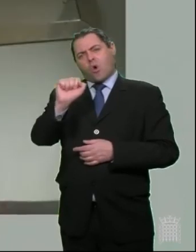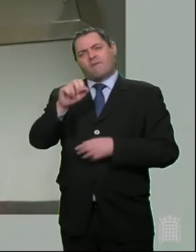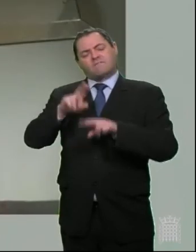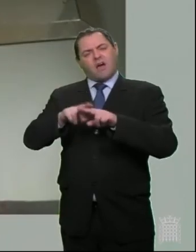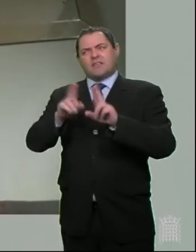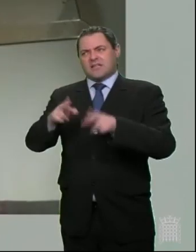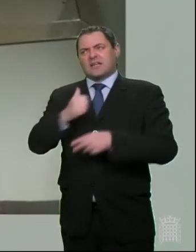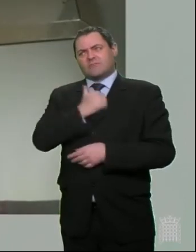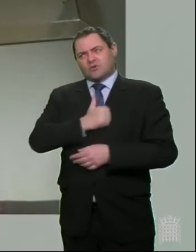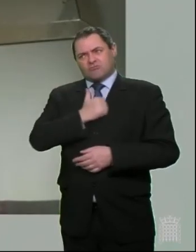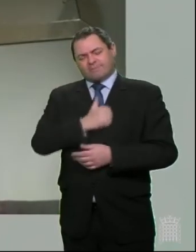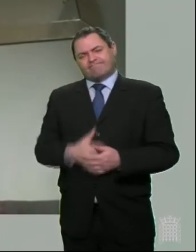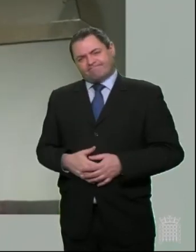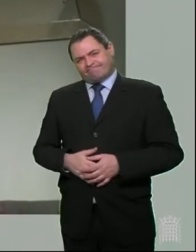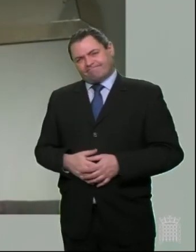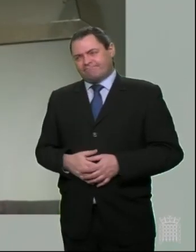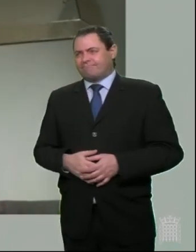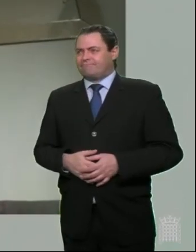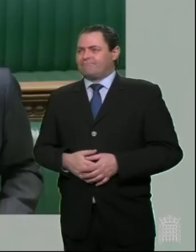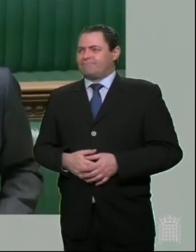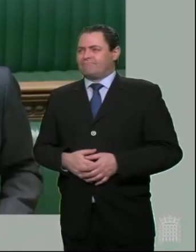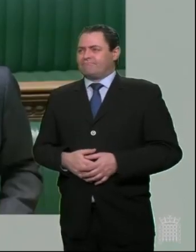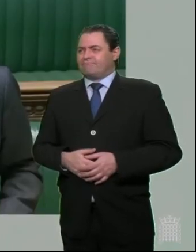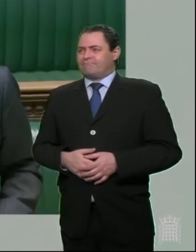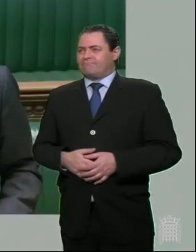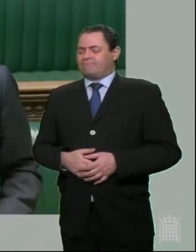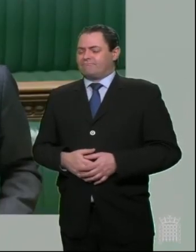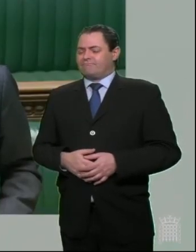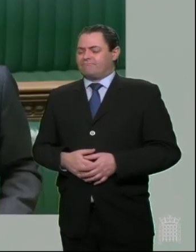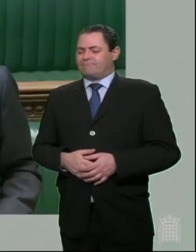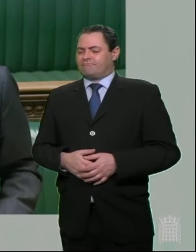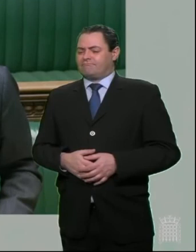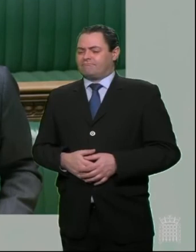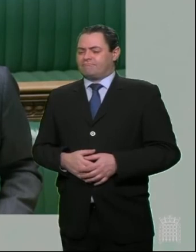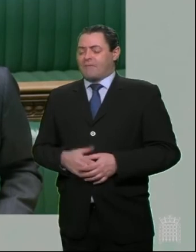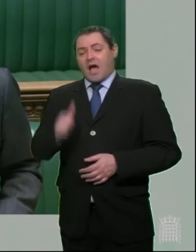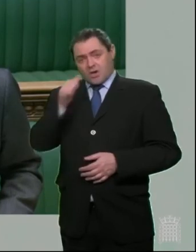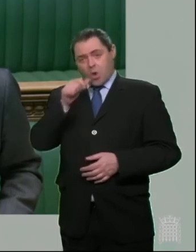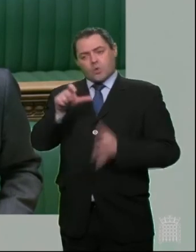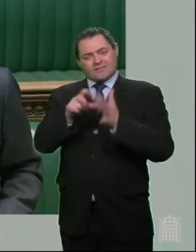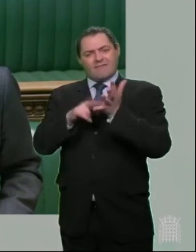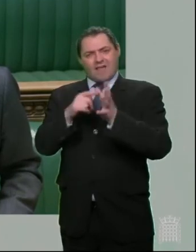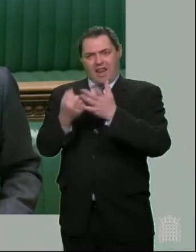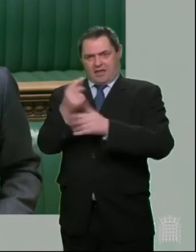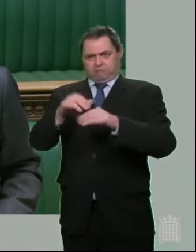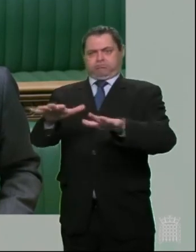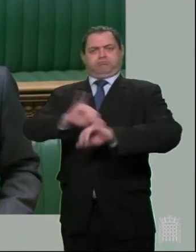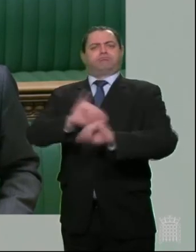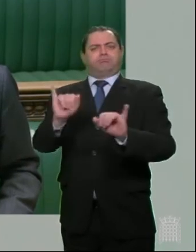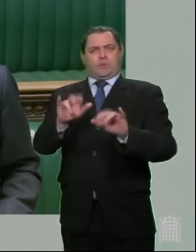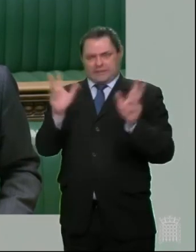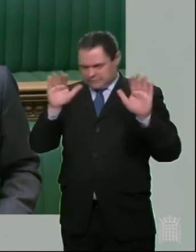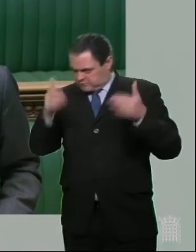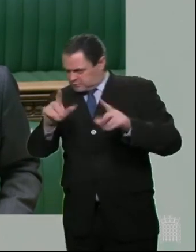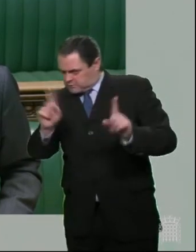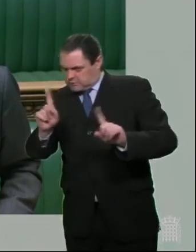father. I can tell her that we've been working flat out on the problem at the DVLA, and all staff who